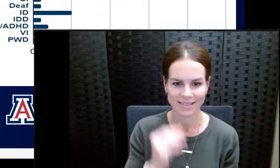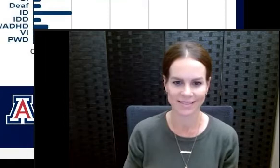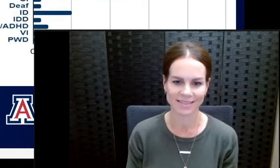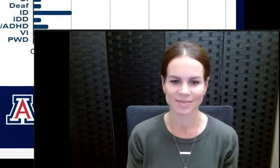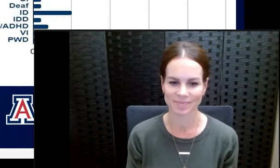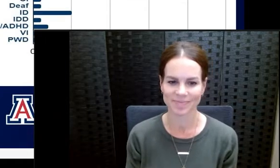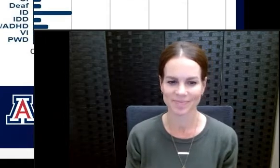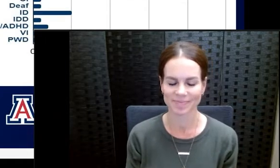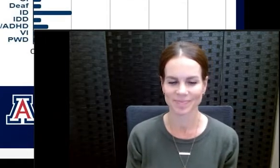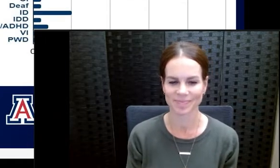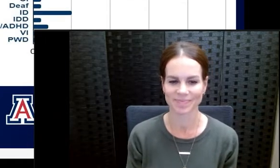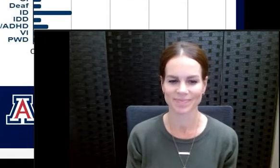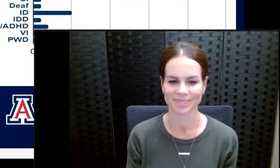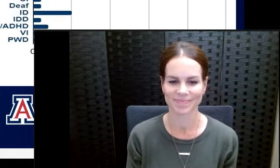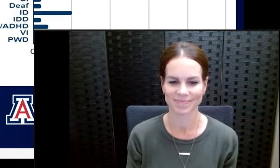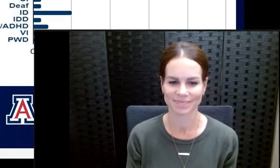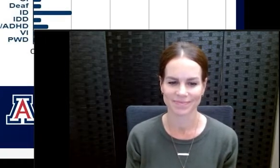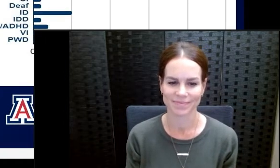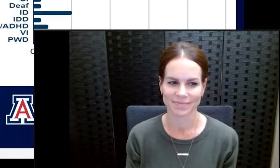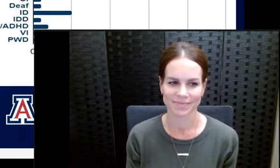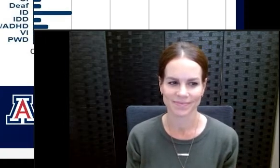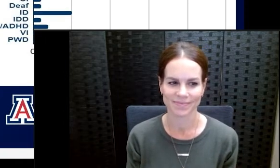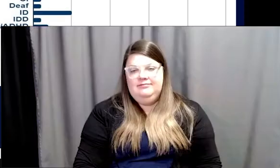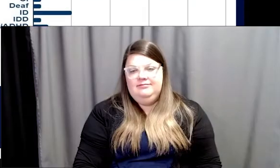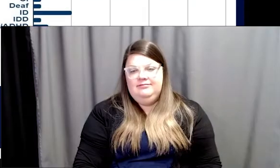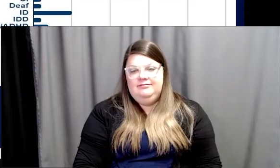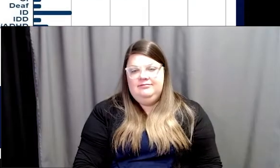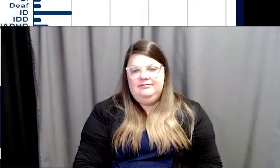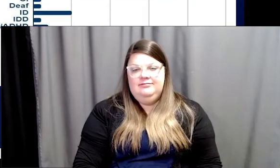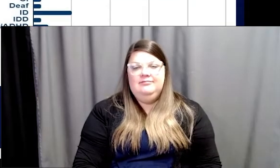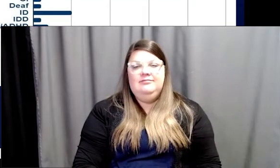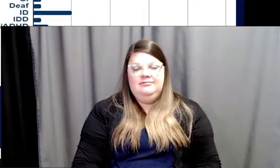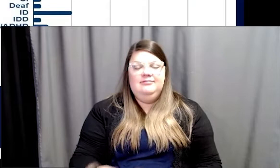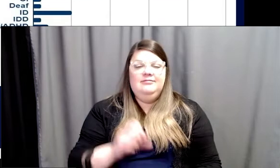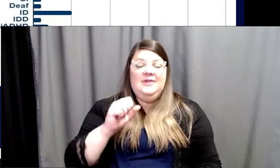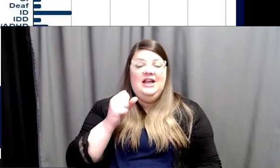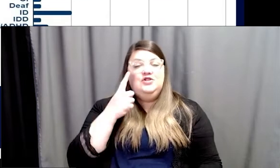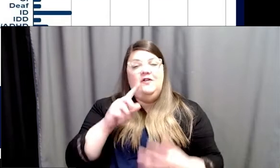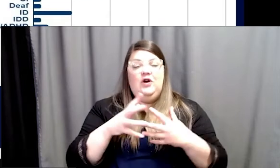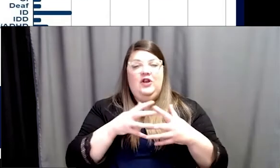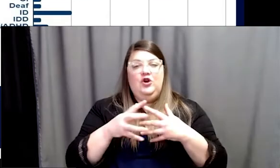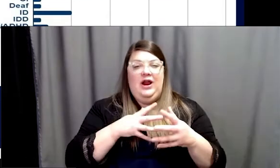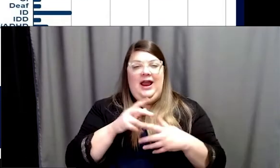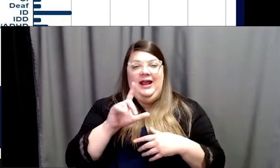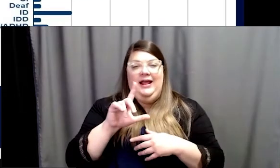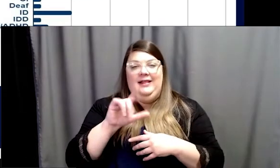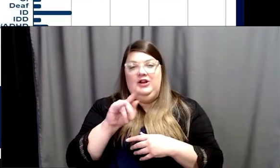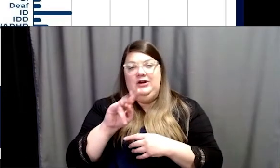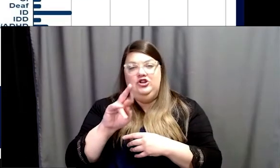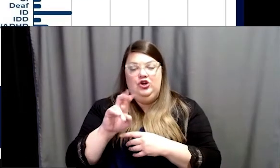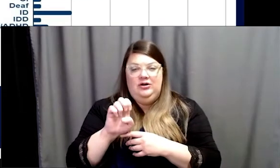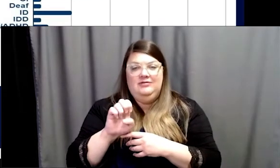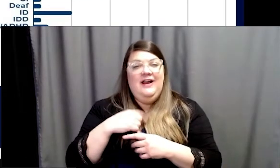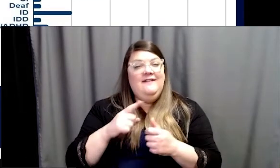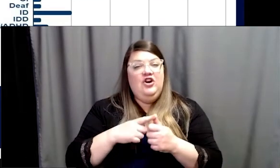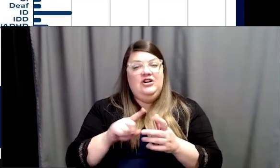about the gray literature and her experience with that. Yeah, so for the gray literature, I first started